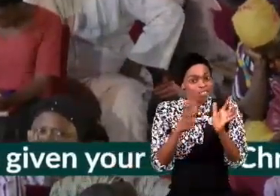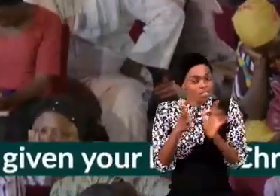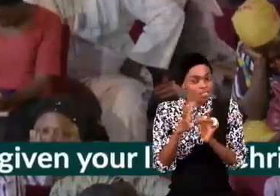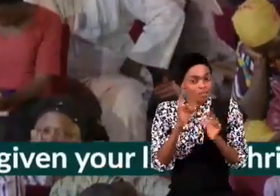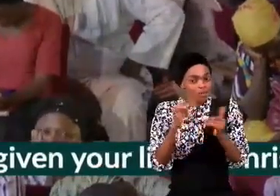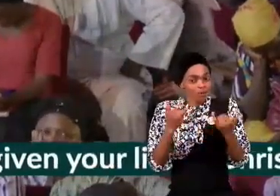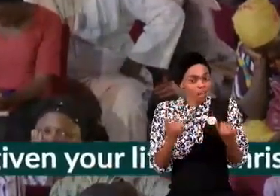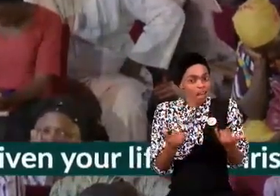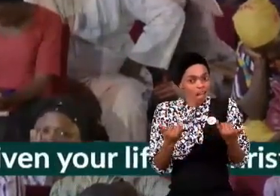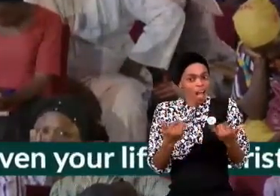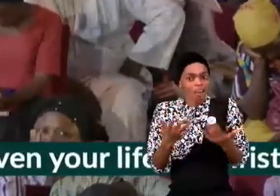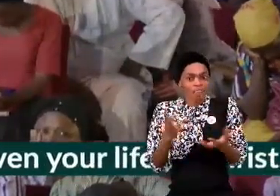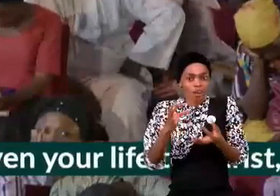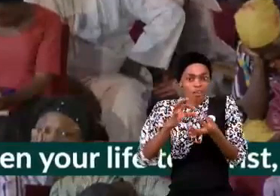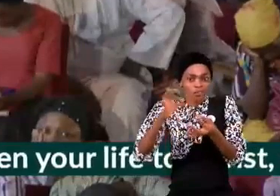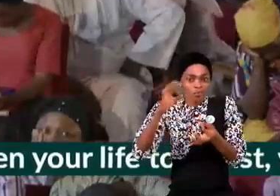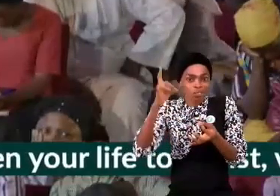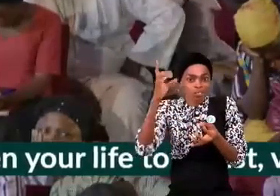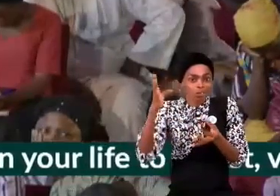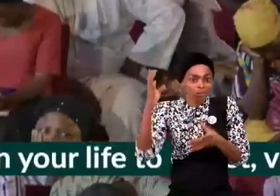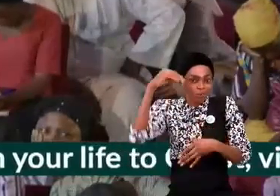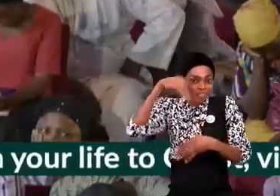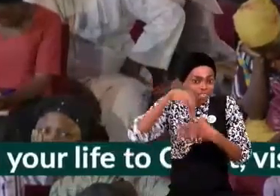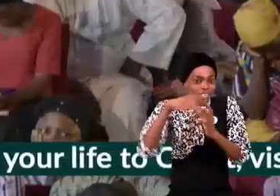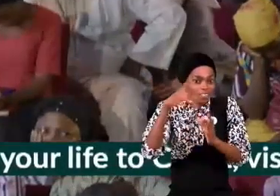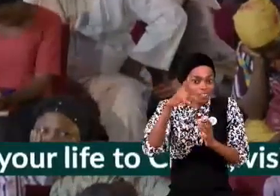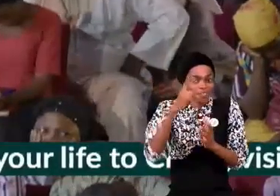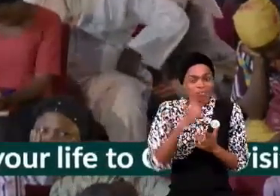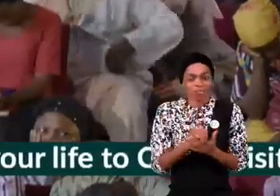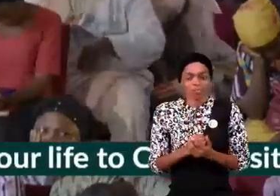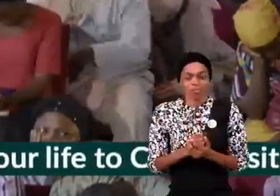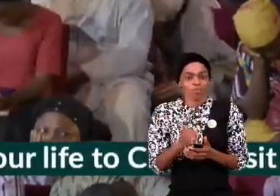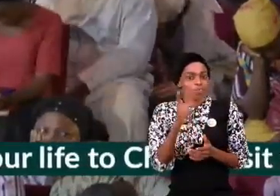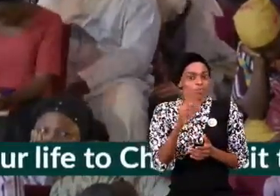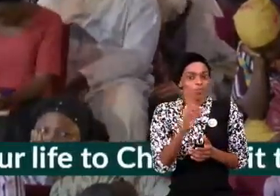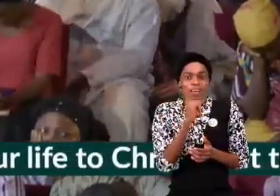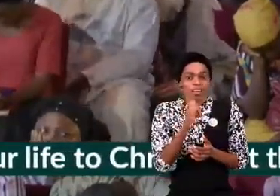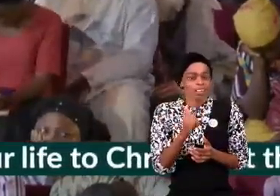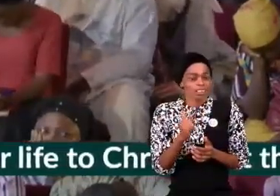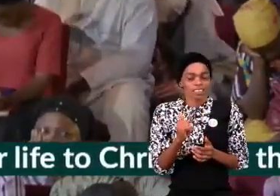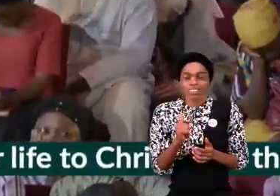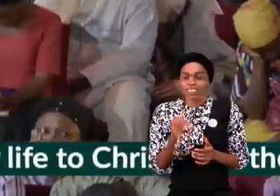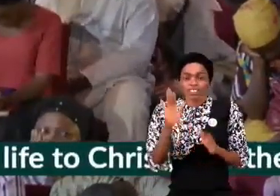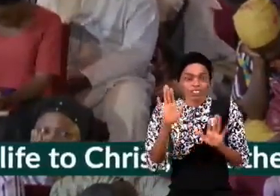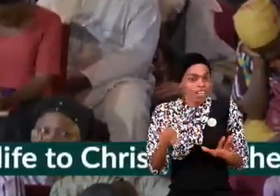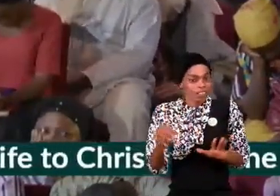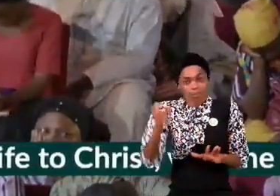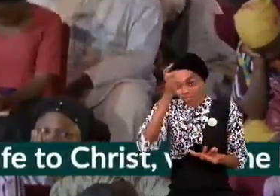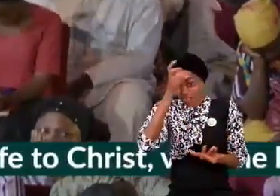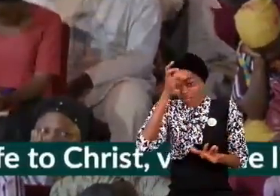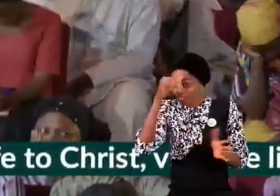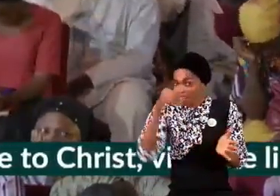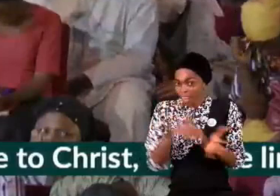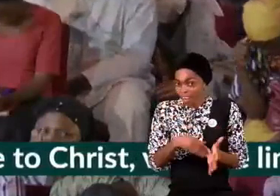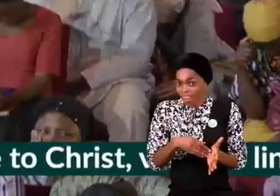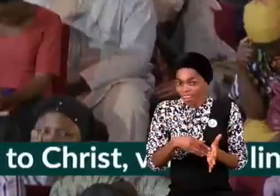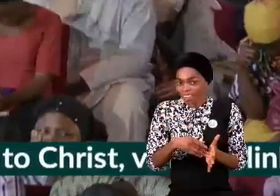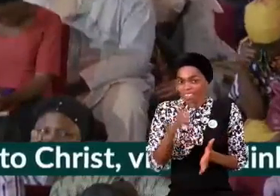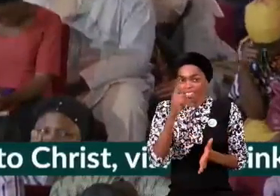Lord is still coming back to pray for us. As he has said, great miracles are going to take place tonight.